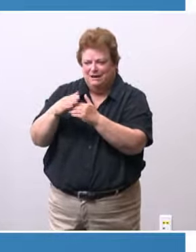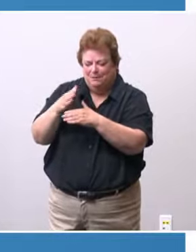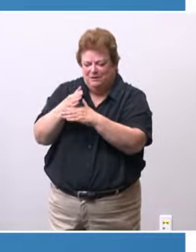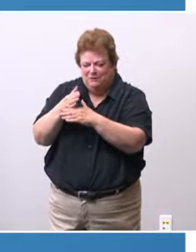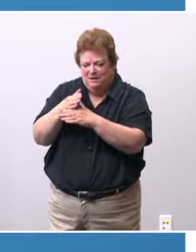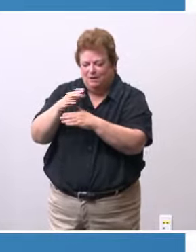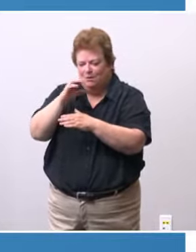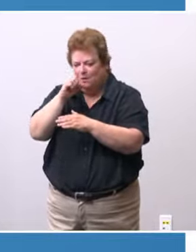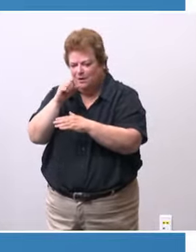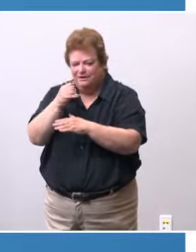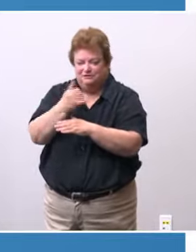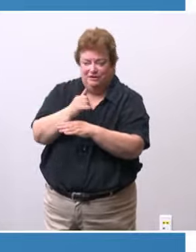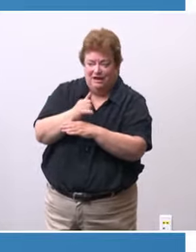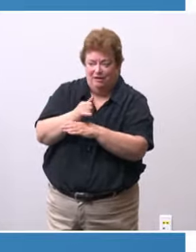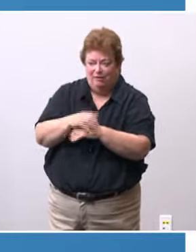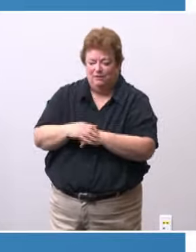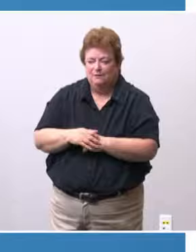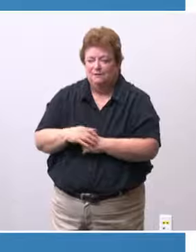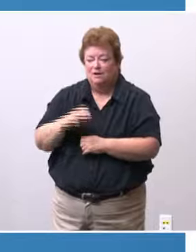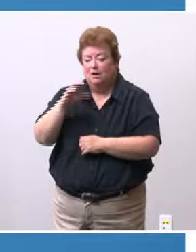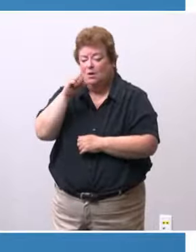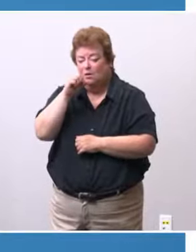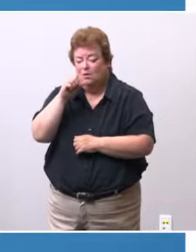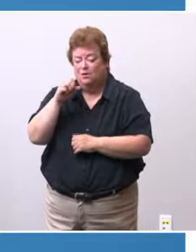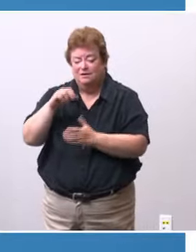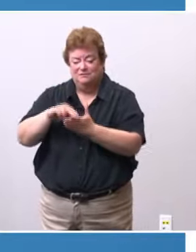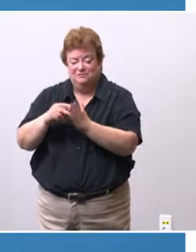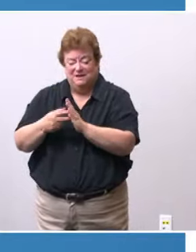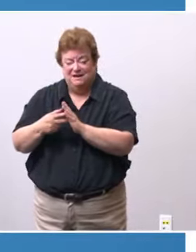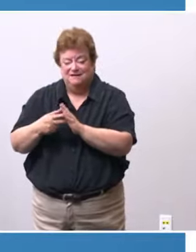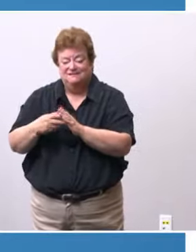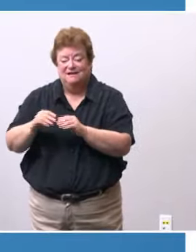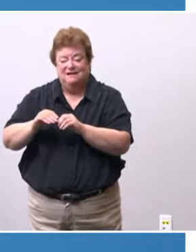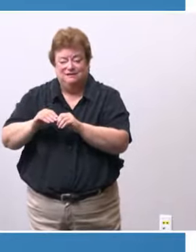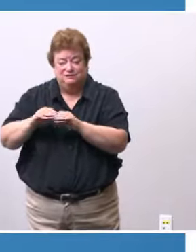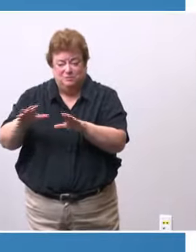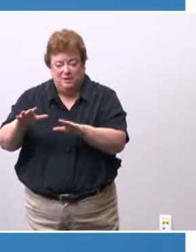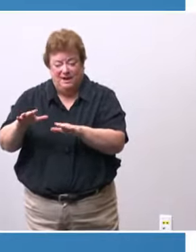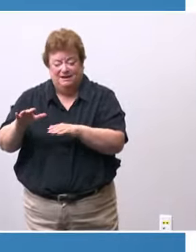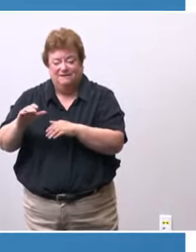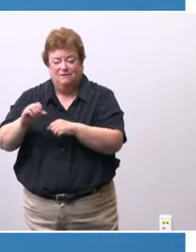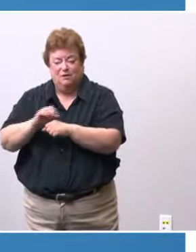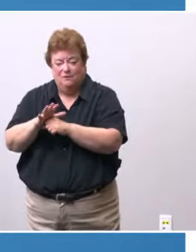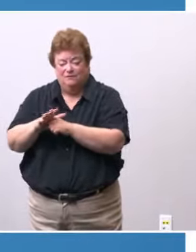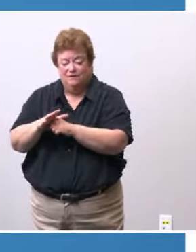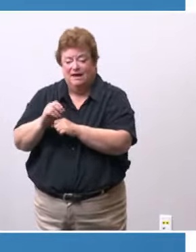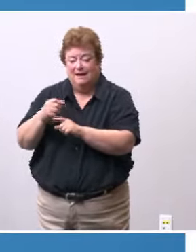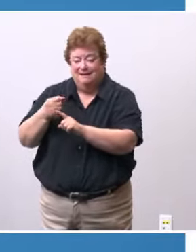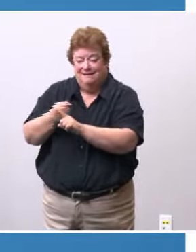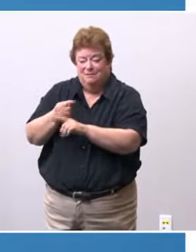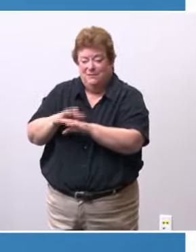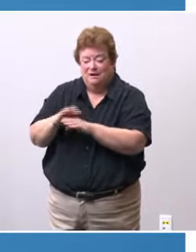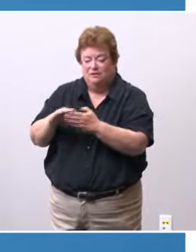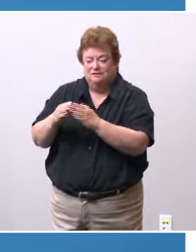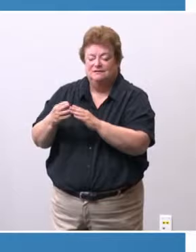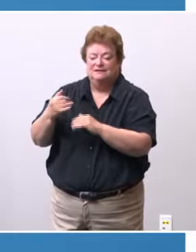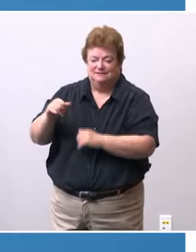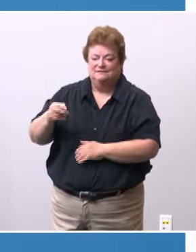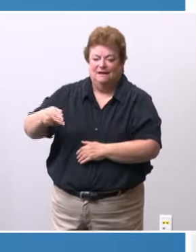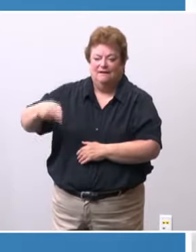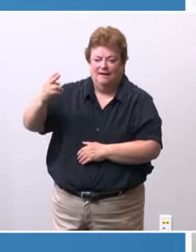yellow. The orange category indicates that the risk of the virus spreading and the impact on our community continues to be